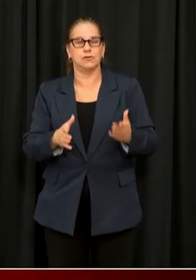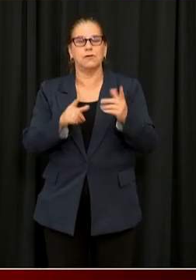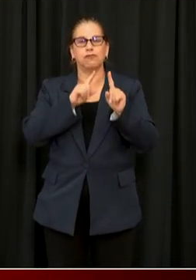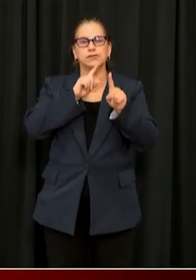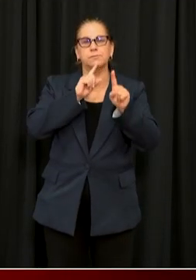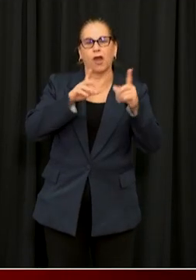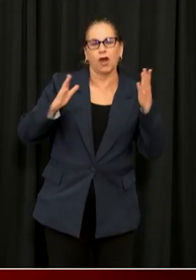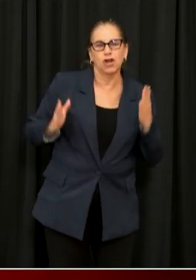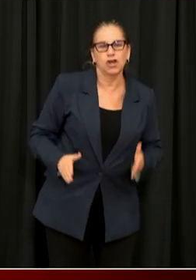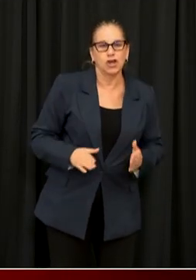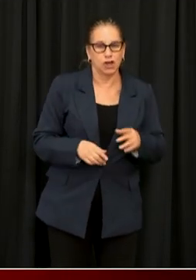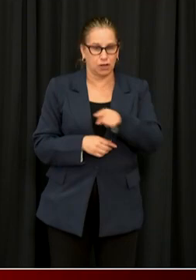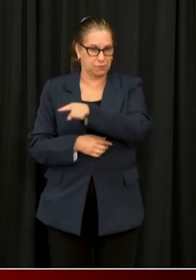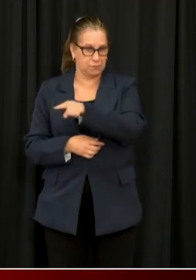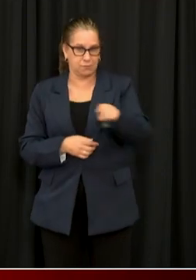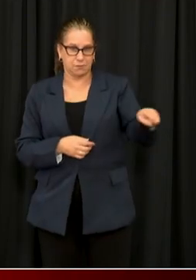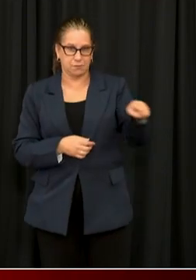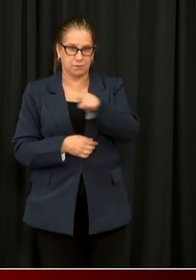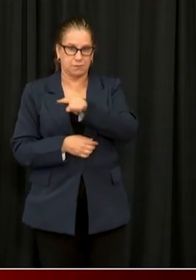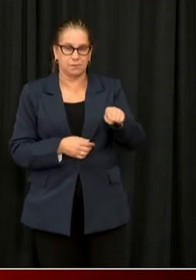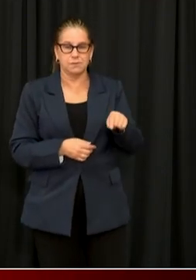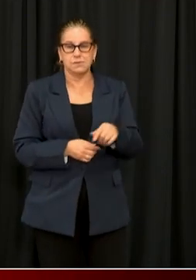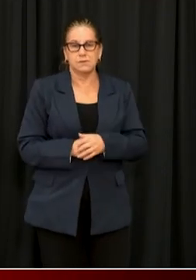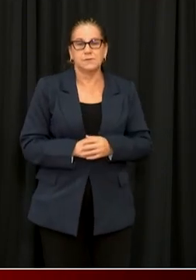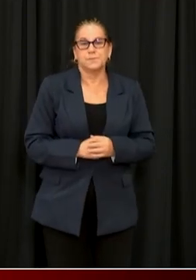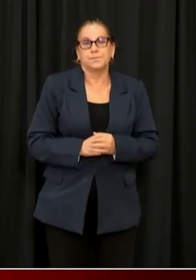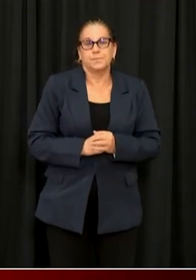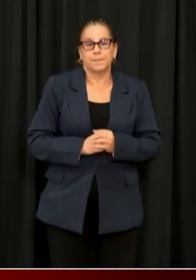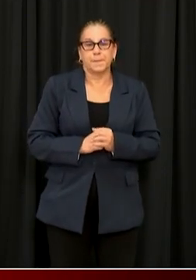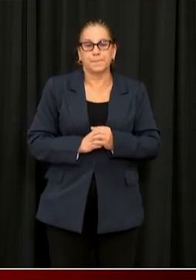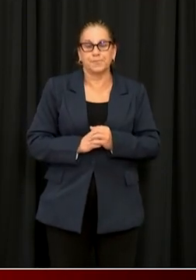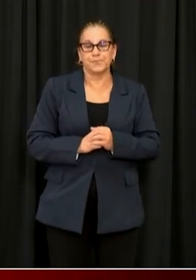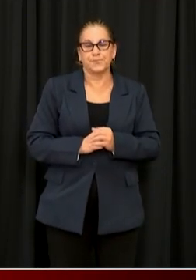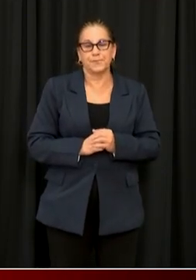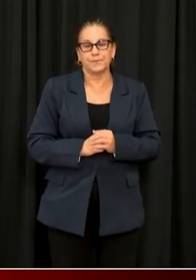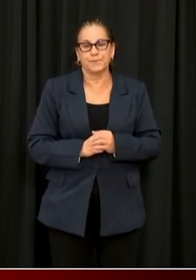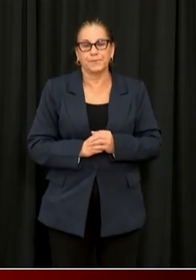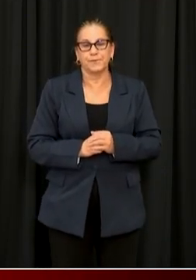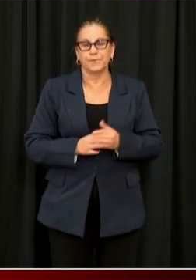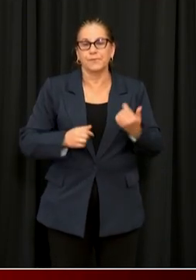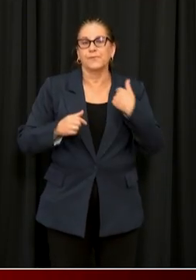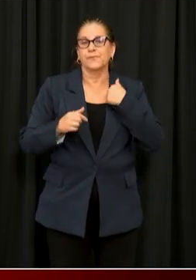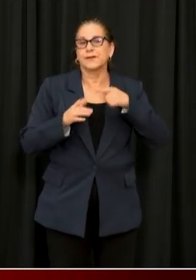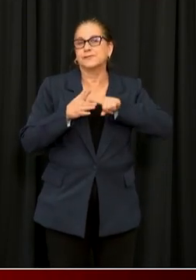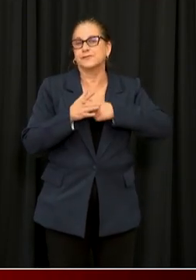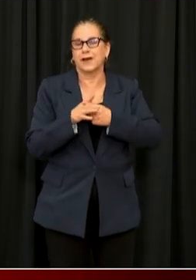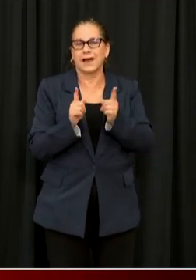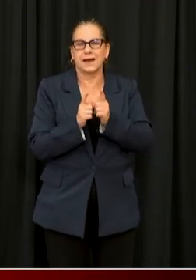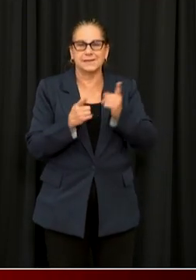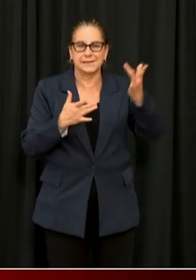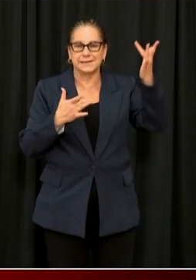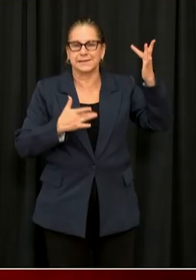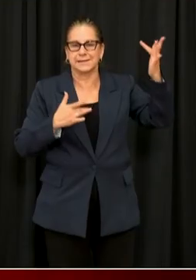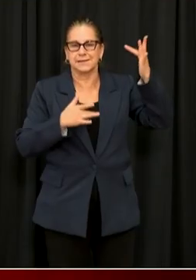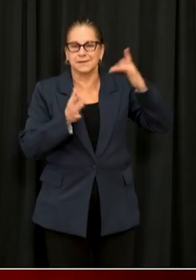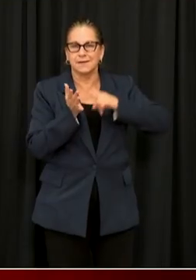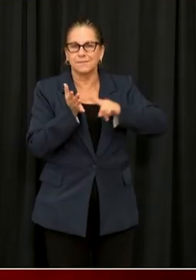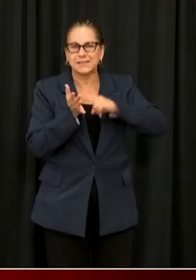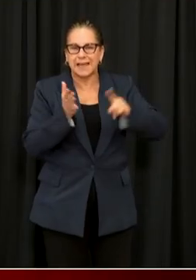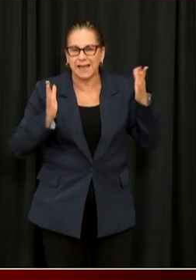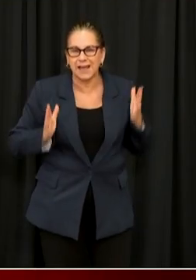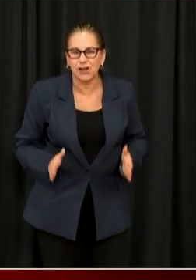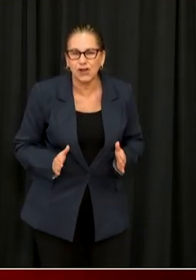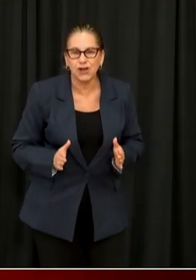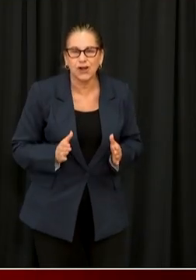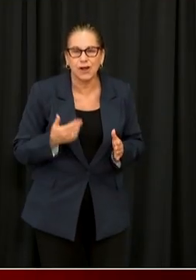I work originally as a disease investigator, focusing on infections and diseases that are sexually